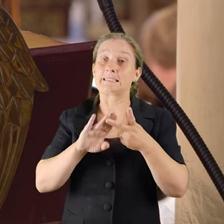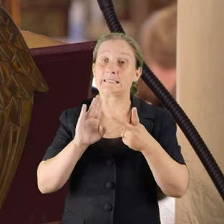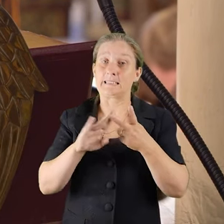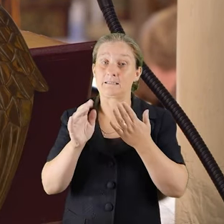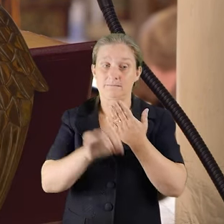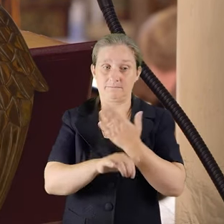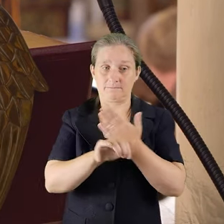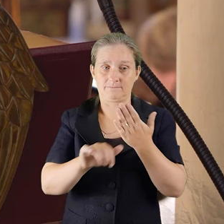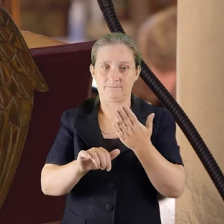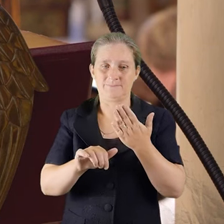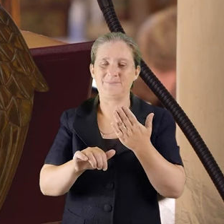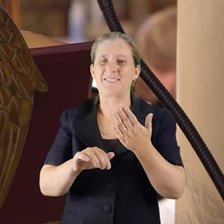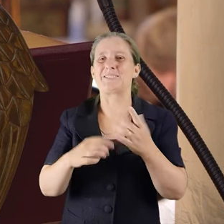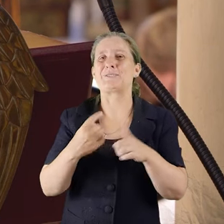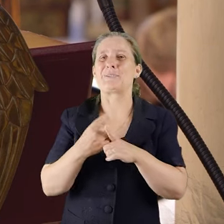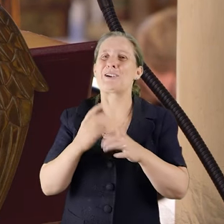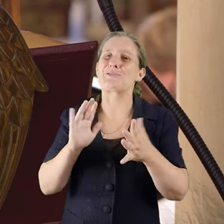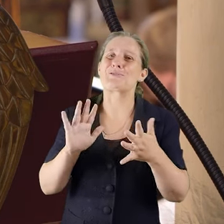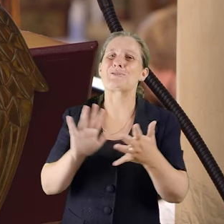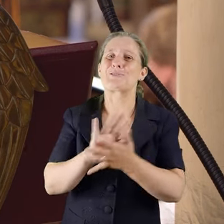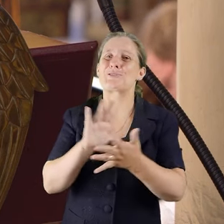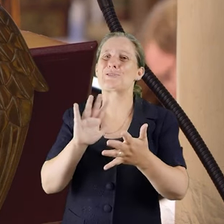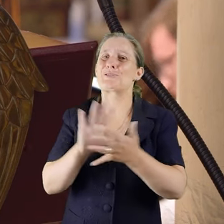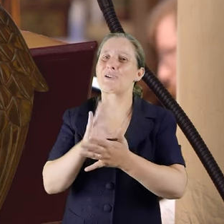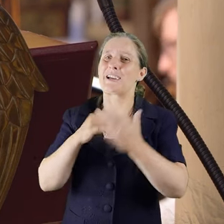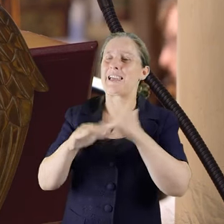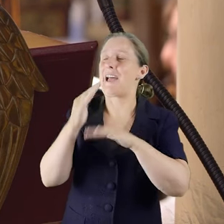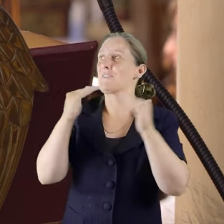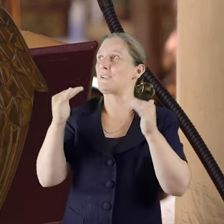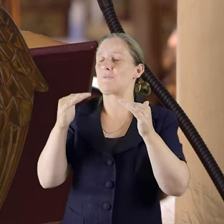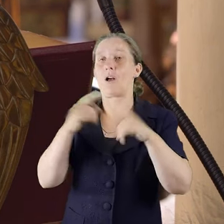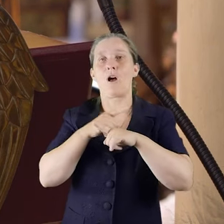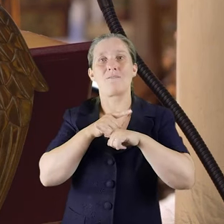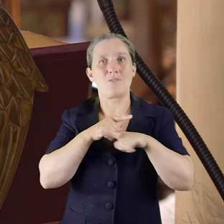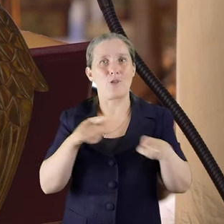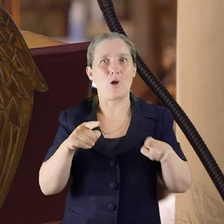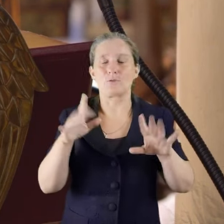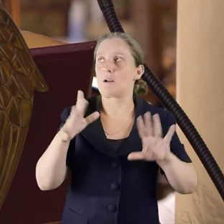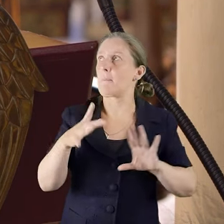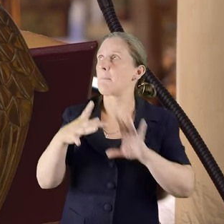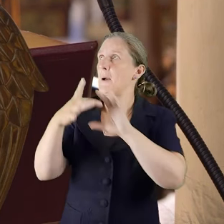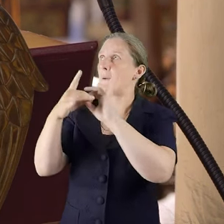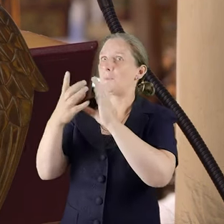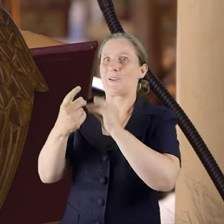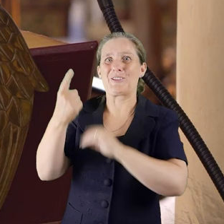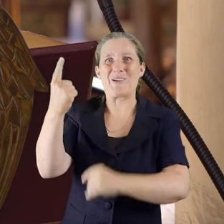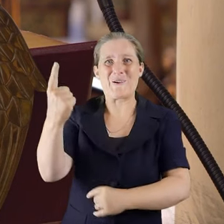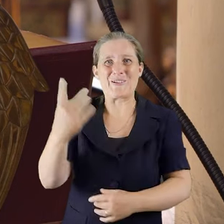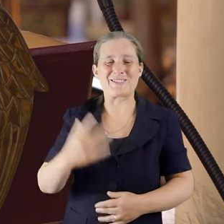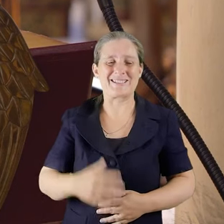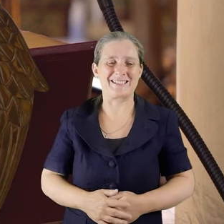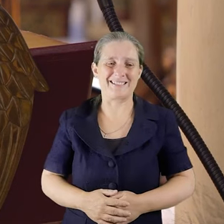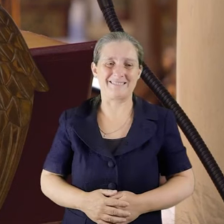In the second lesson, we hear of the joy in heaven for those who enter into relationship with